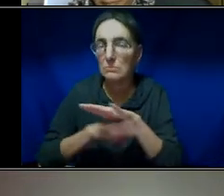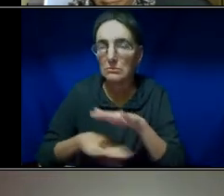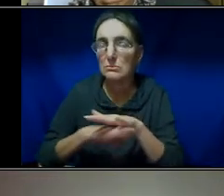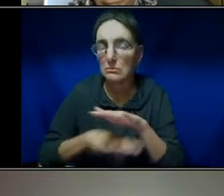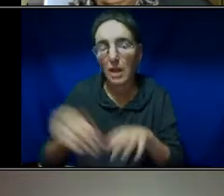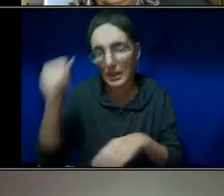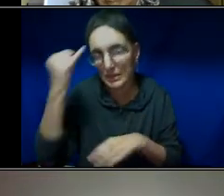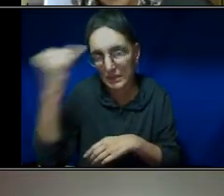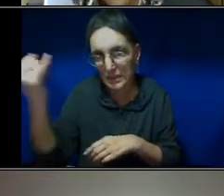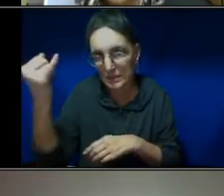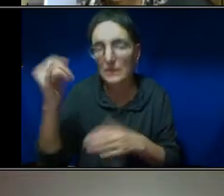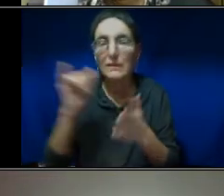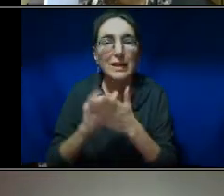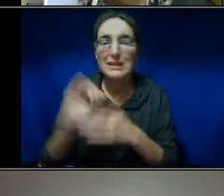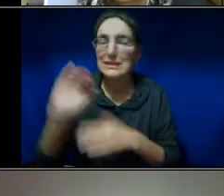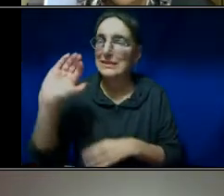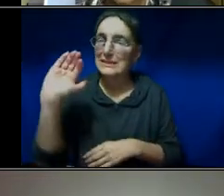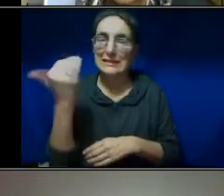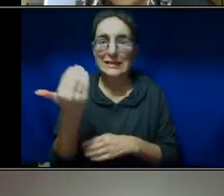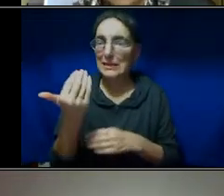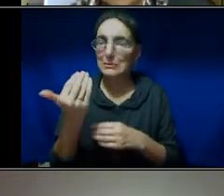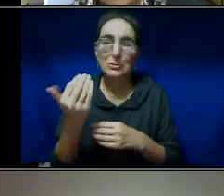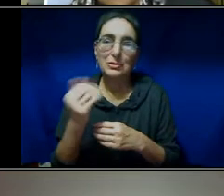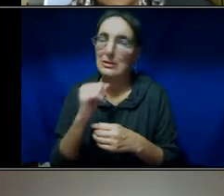notions that seem to kind of get lost.